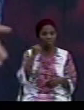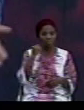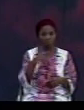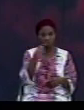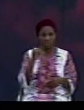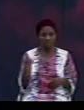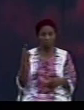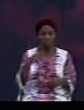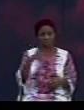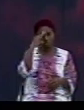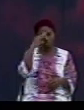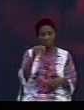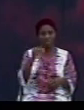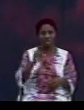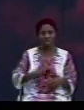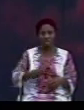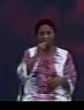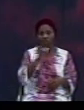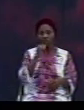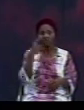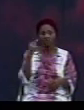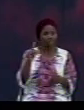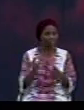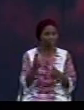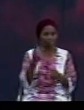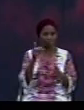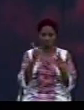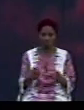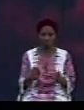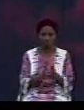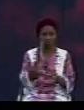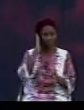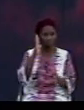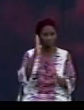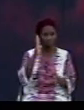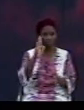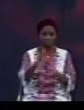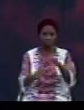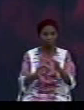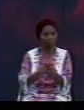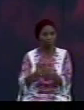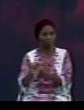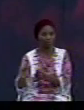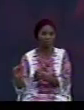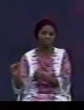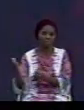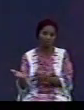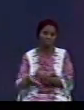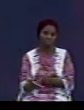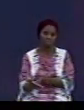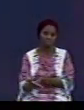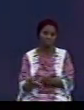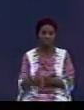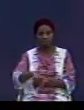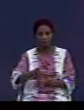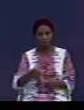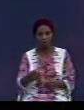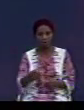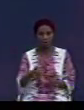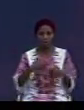first person that will pass here. Others have passed through and they gave you silver and